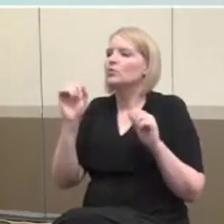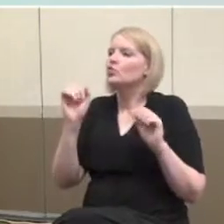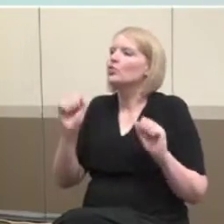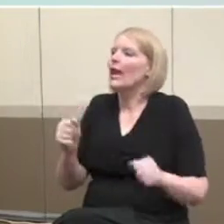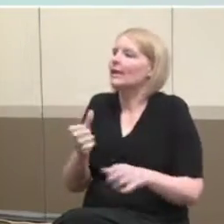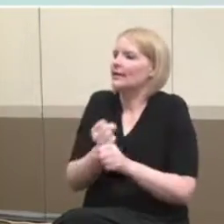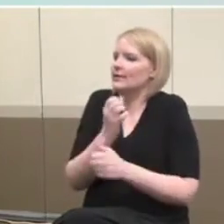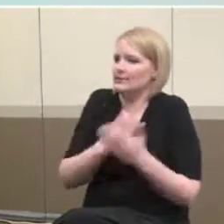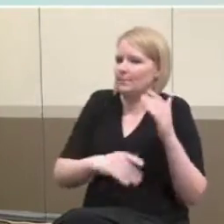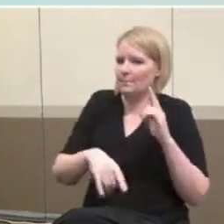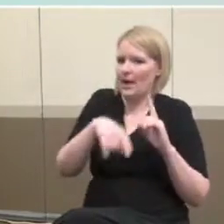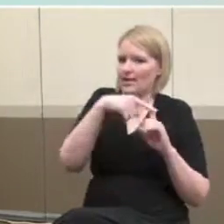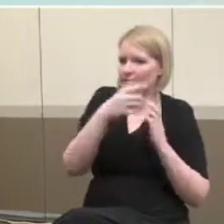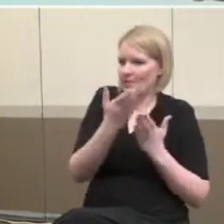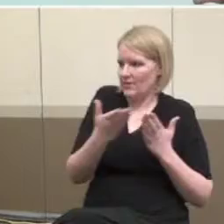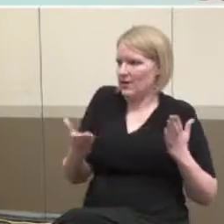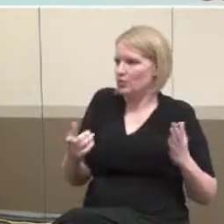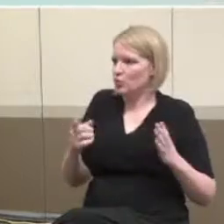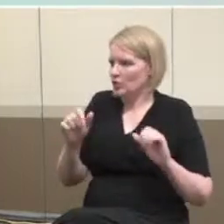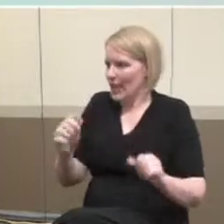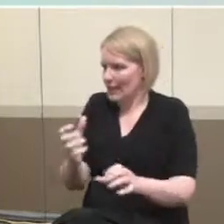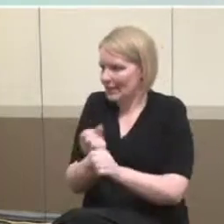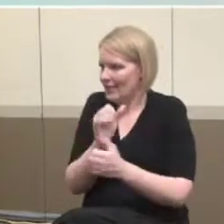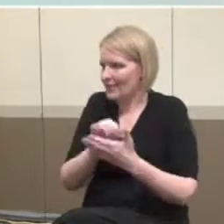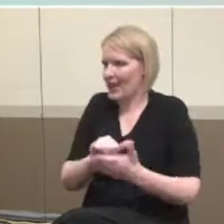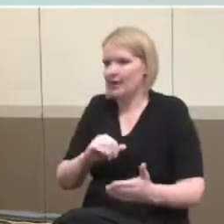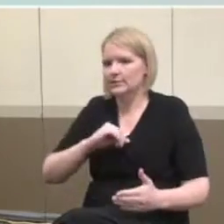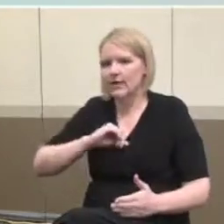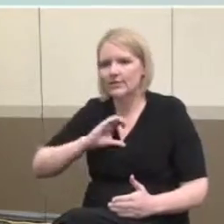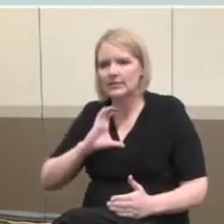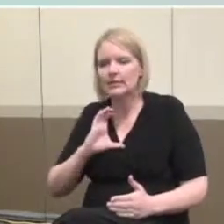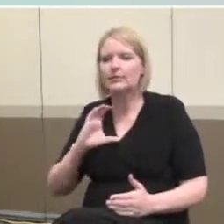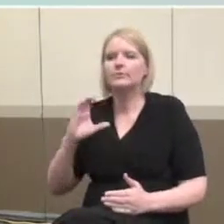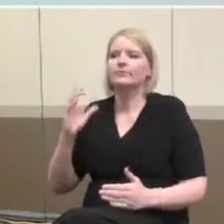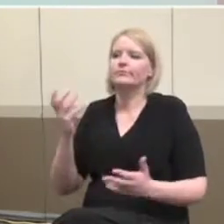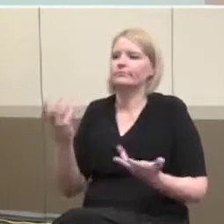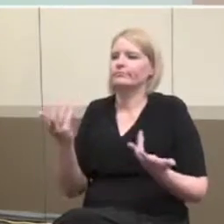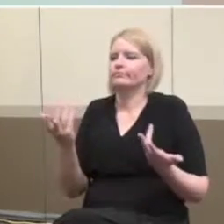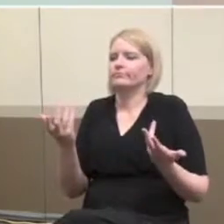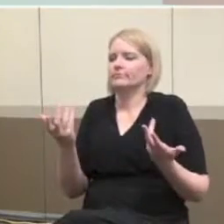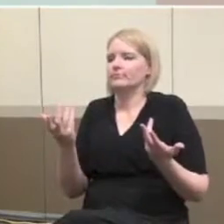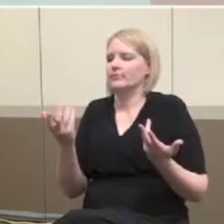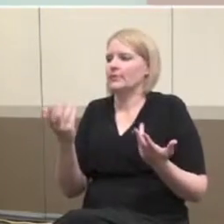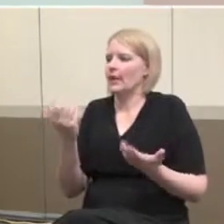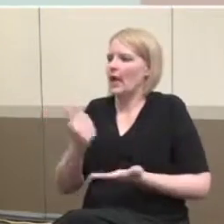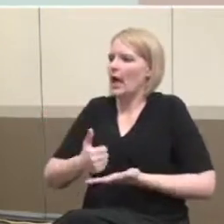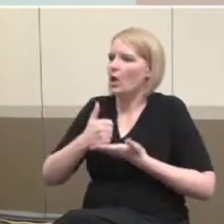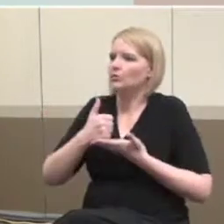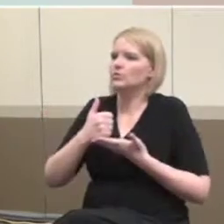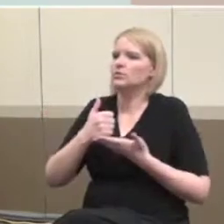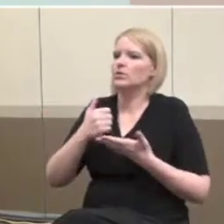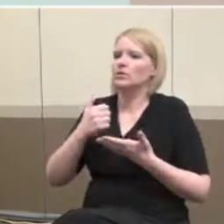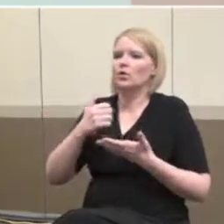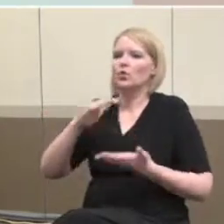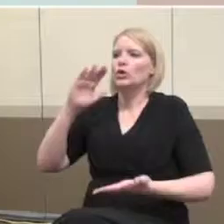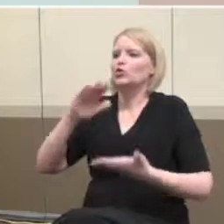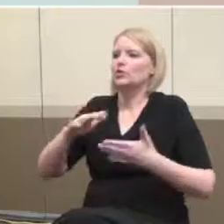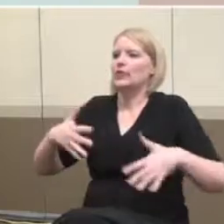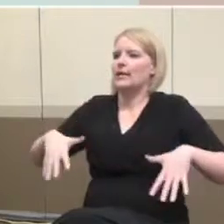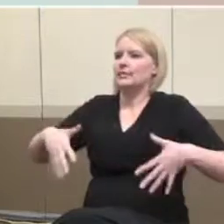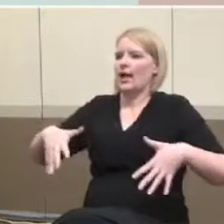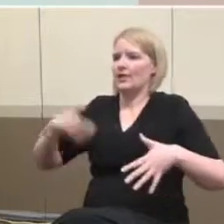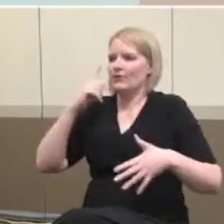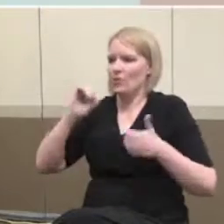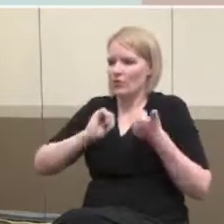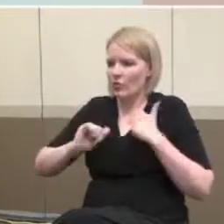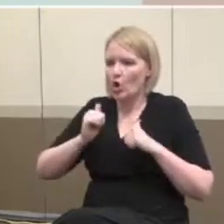positive things that come out of that. I think that they feel positive self-esteem. I think that it helps to reduce their performance anxiety.